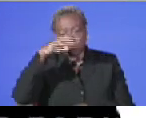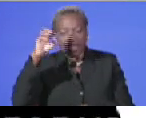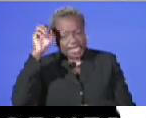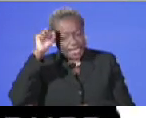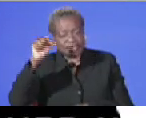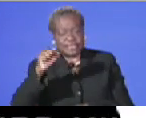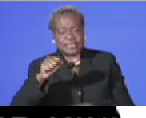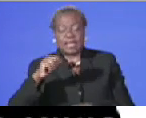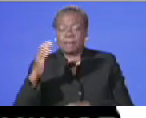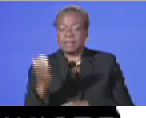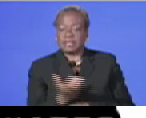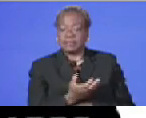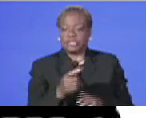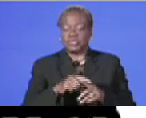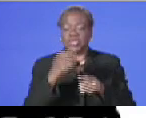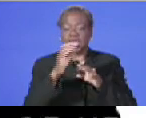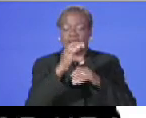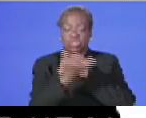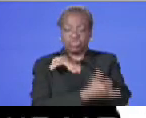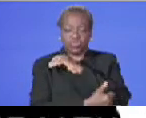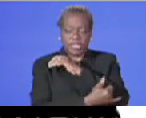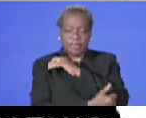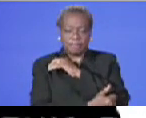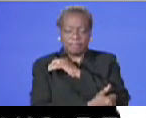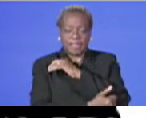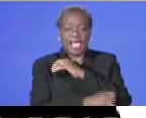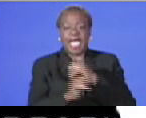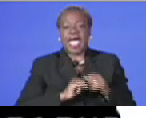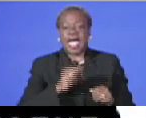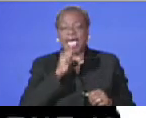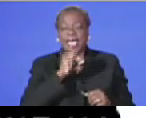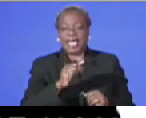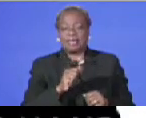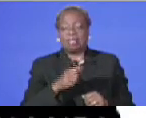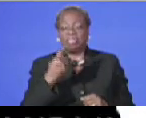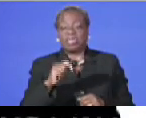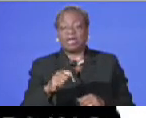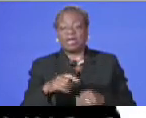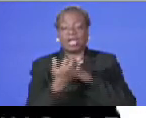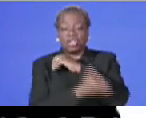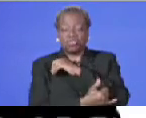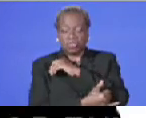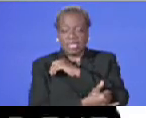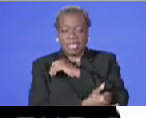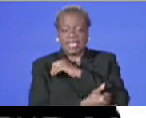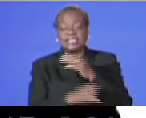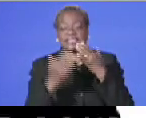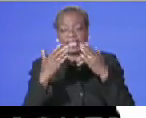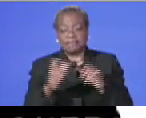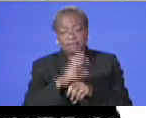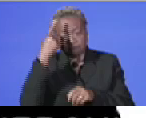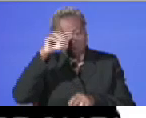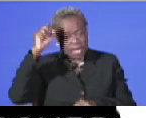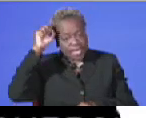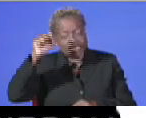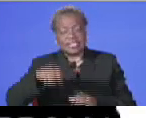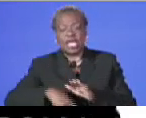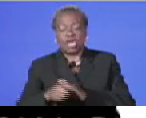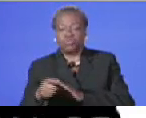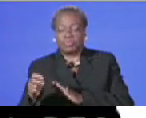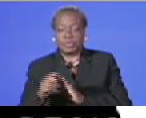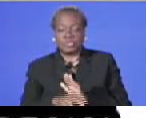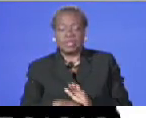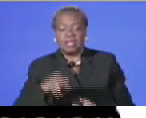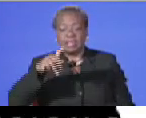commitment to this country. I am greatly, and the country is indebted to him for his contribution.